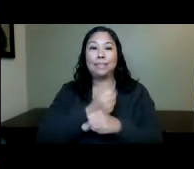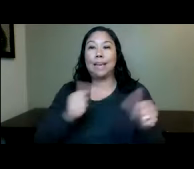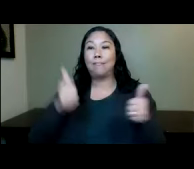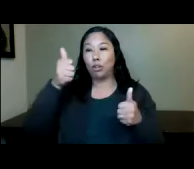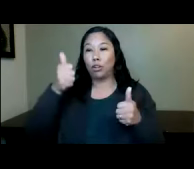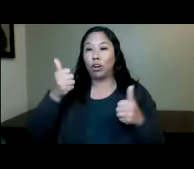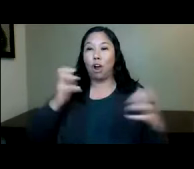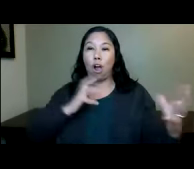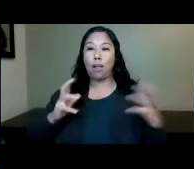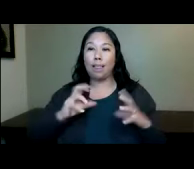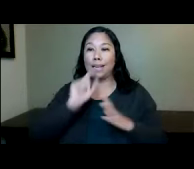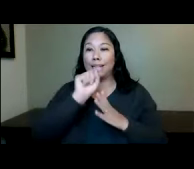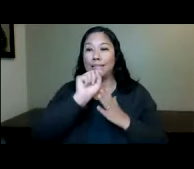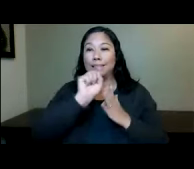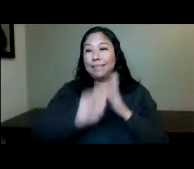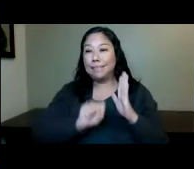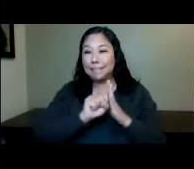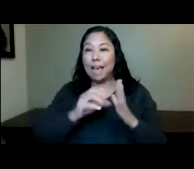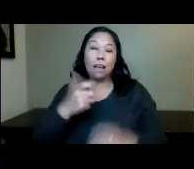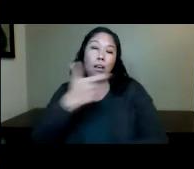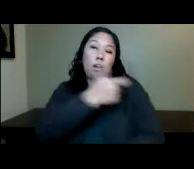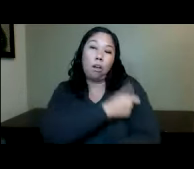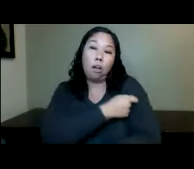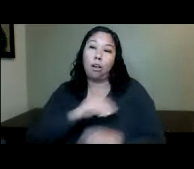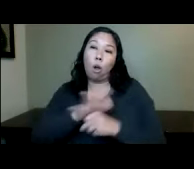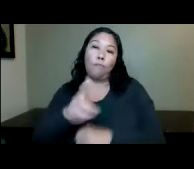season and the COVID-19 vaccines.